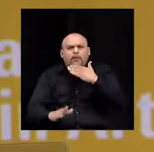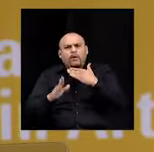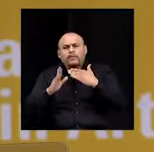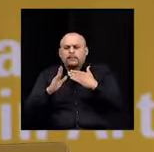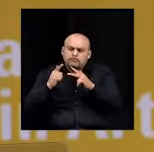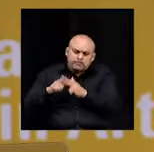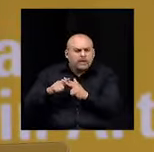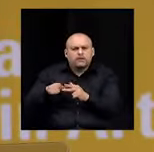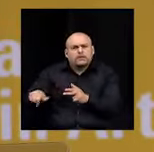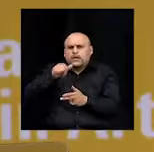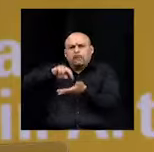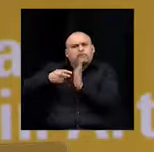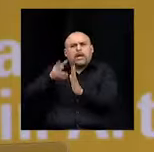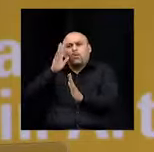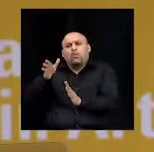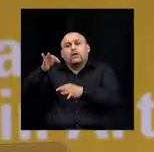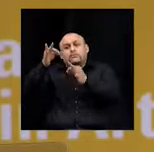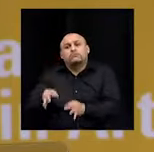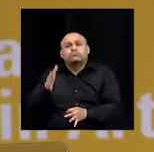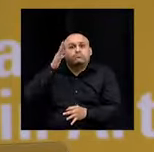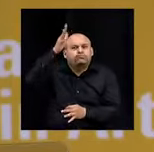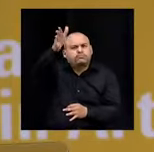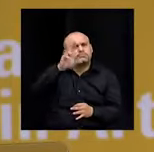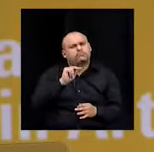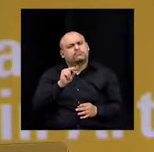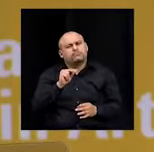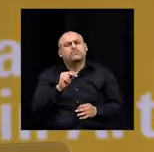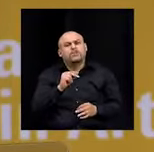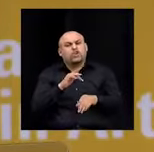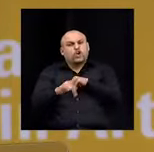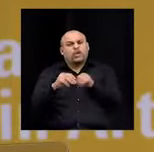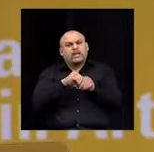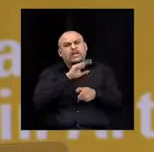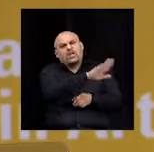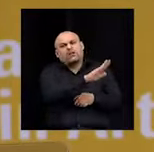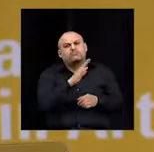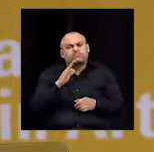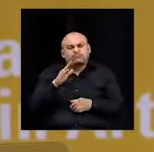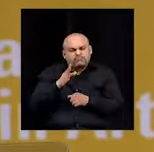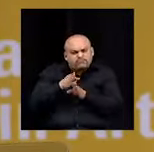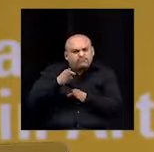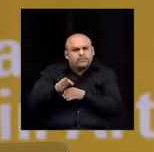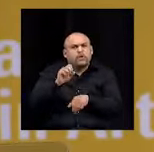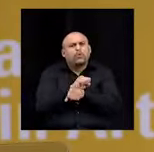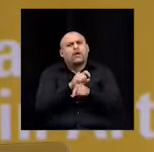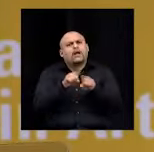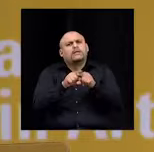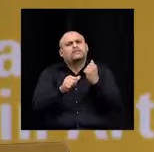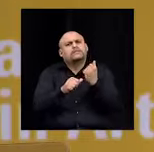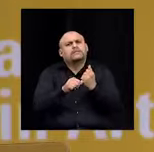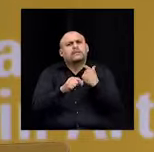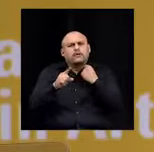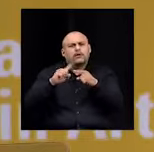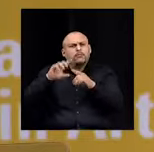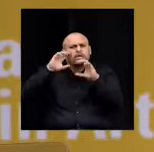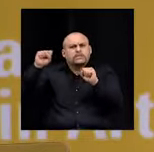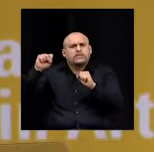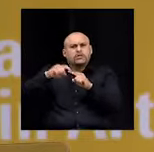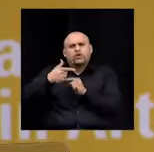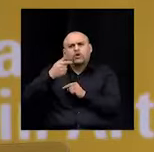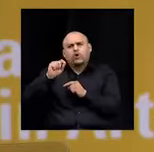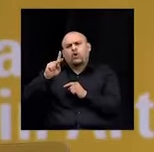determine your final destination. Early in her career, Ms. Cole worked as assistant to the president at